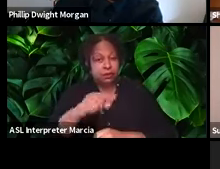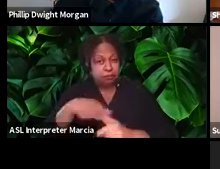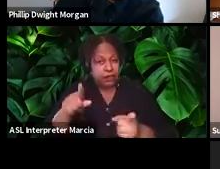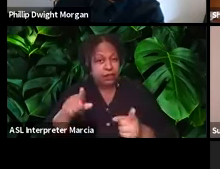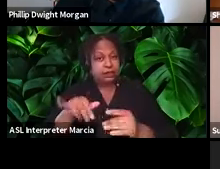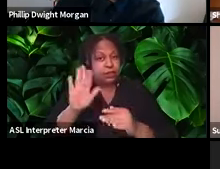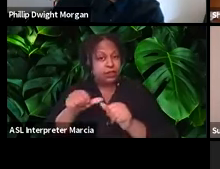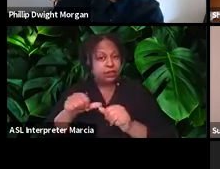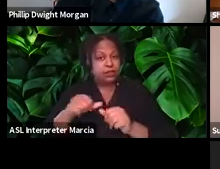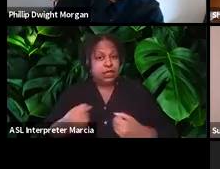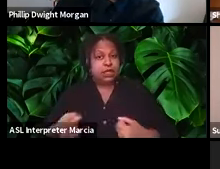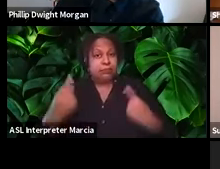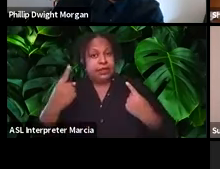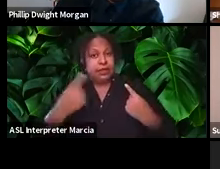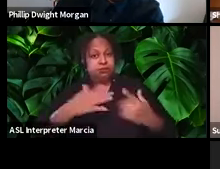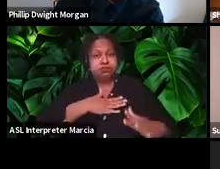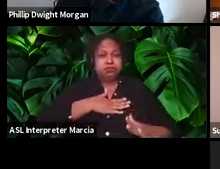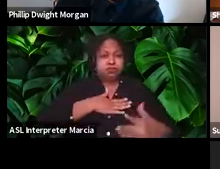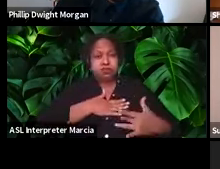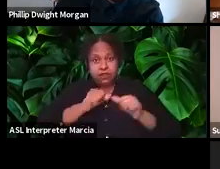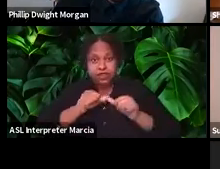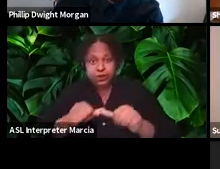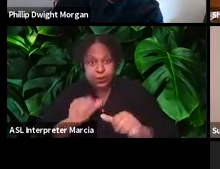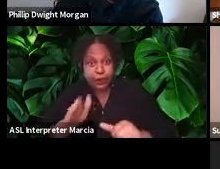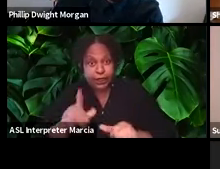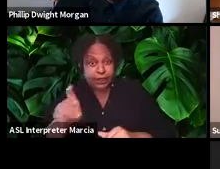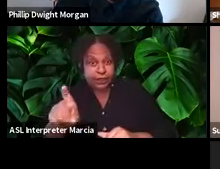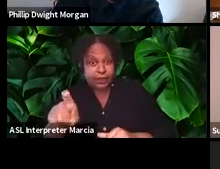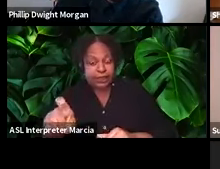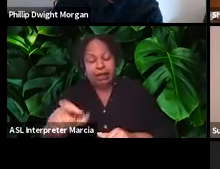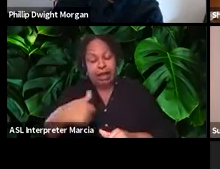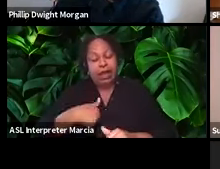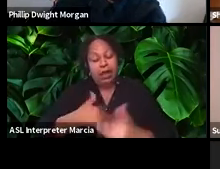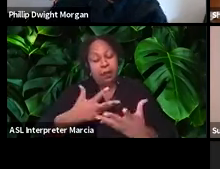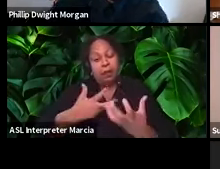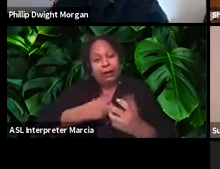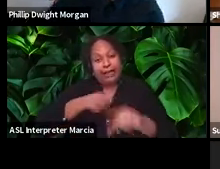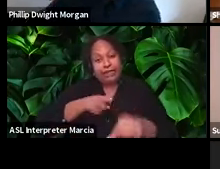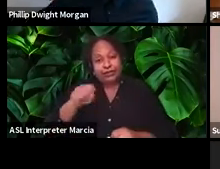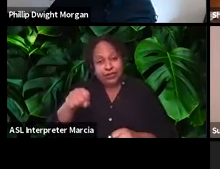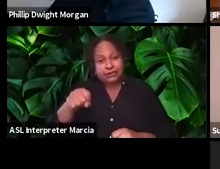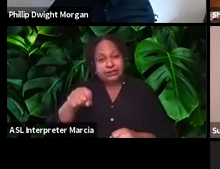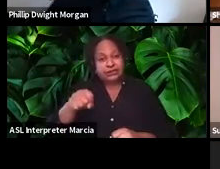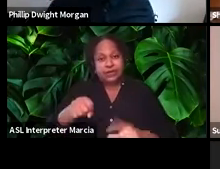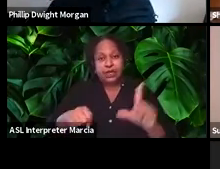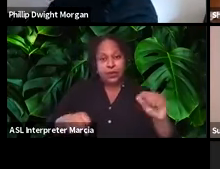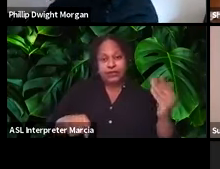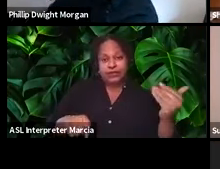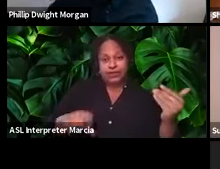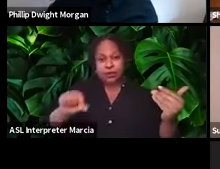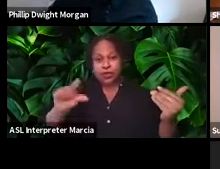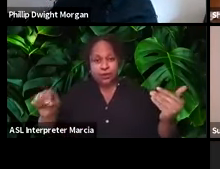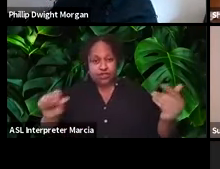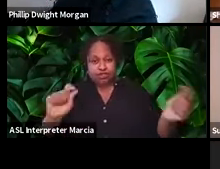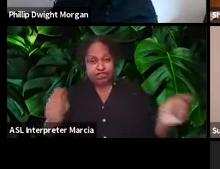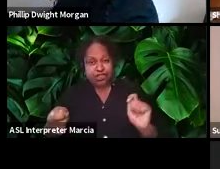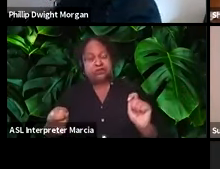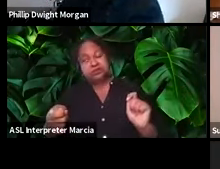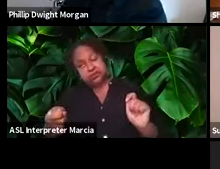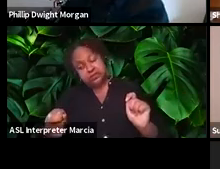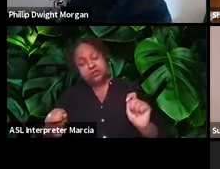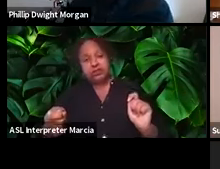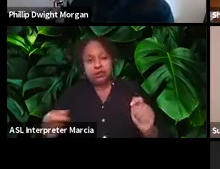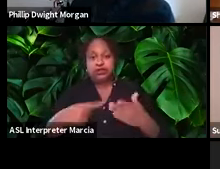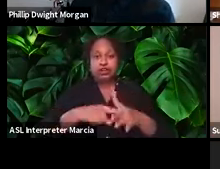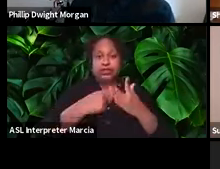be sustained? And to answer that, I want to say yes. I want to say that there was a difference between 2015, because once we're talking about things, once